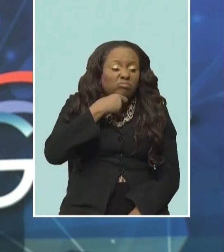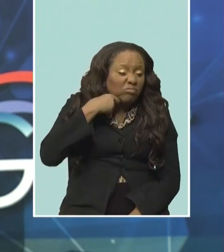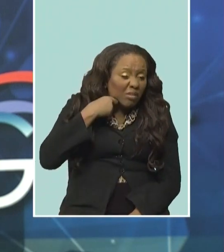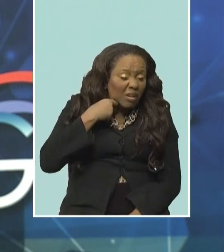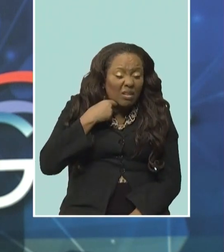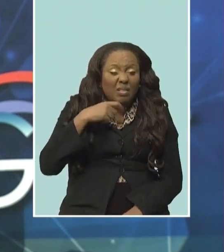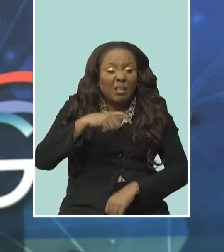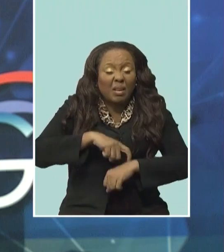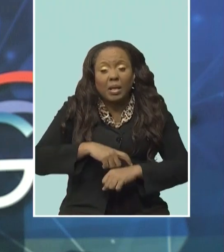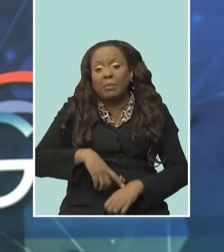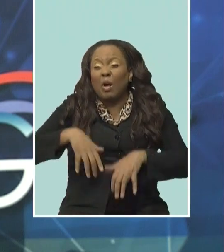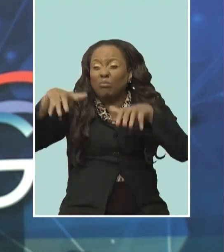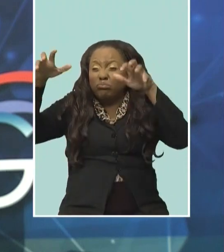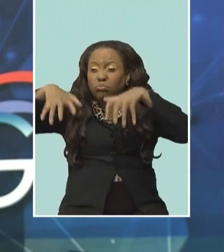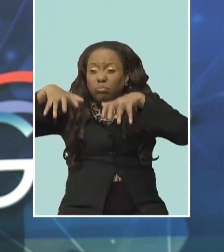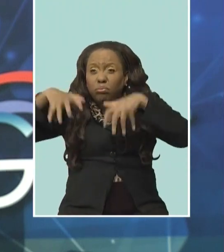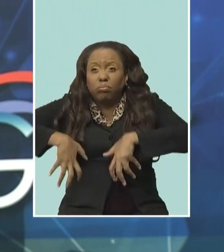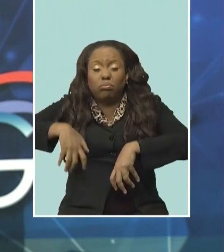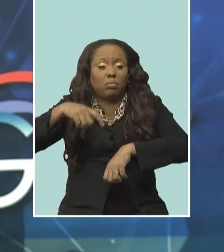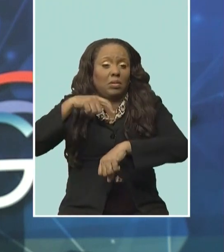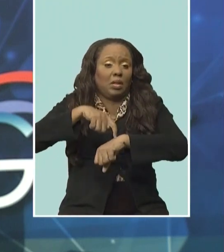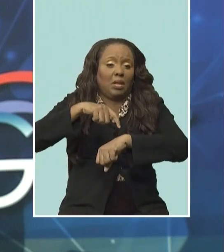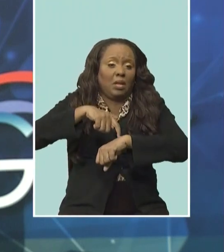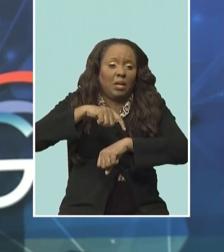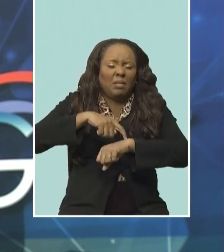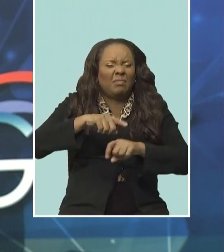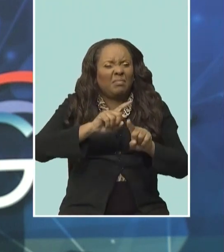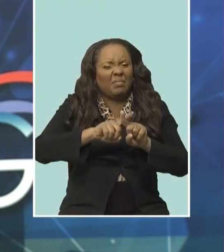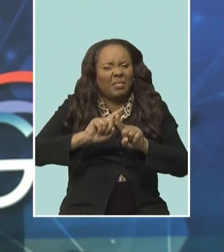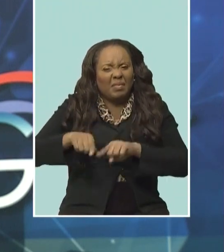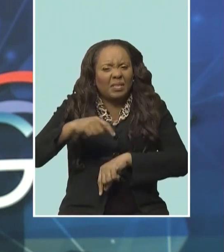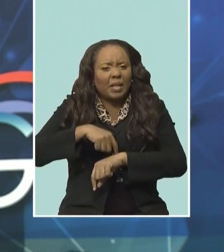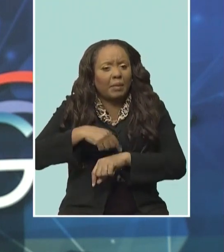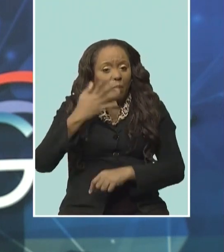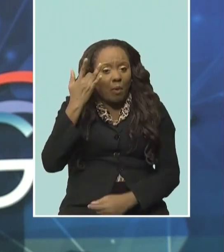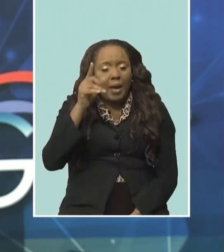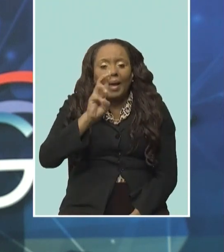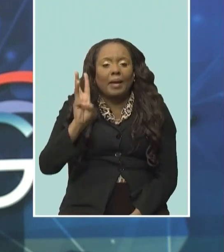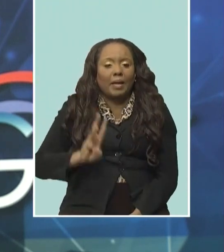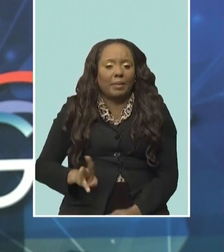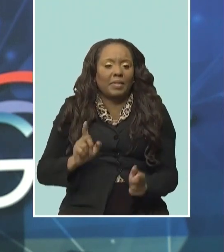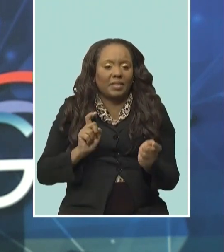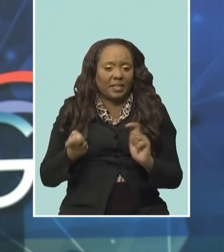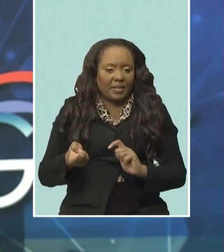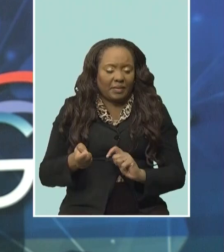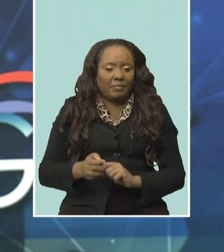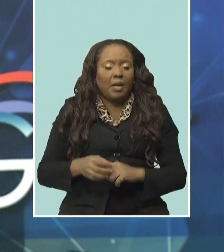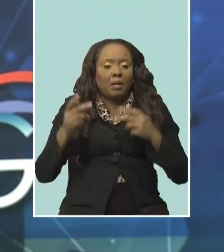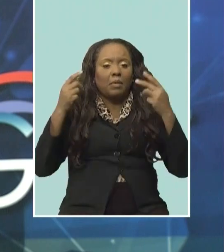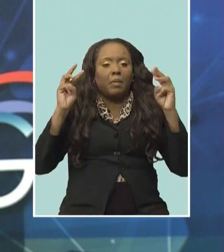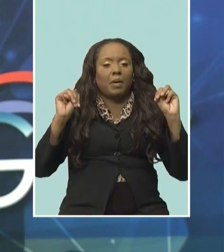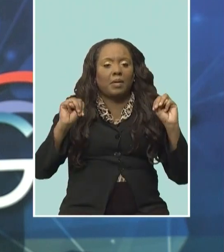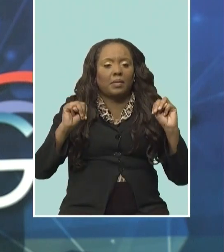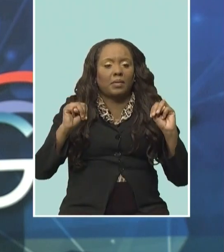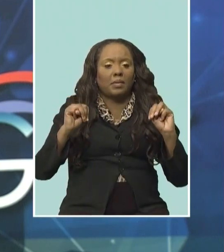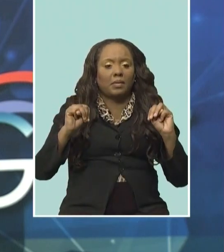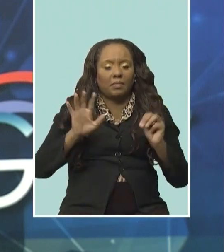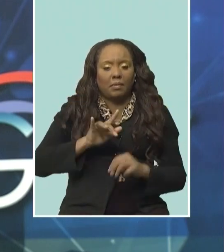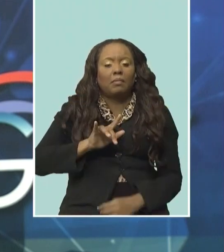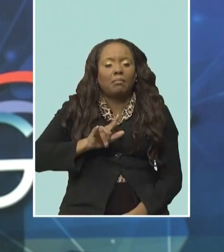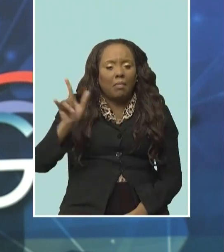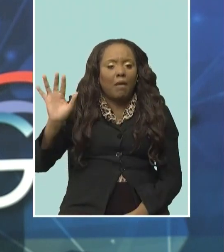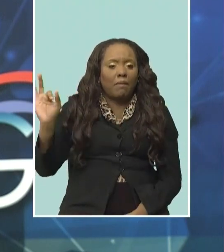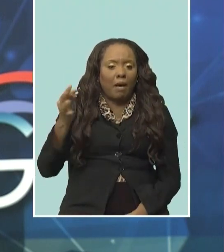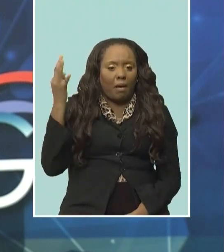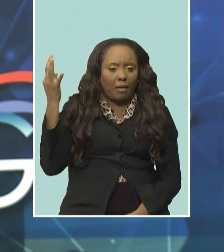and hurricanes. Ms. Motley, who is meeting with world leaders in France, says she kept in close contact with the acting Prime Minister to